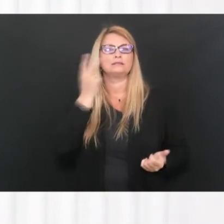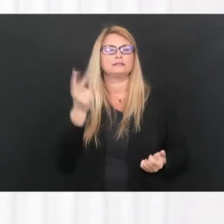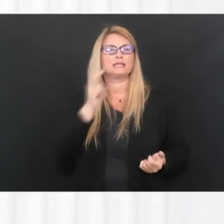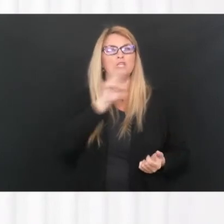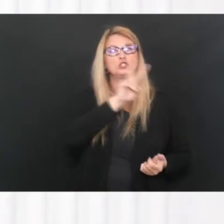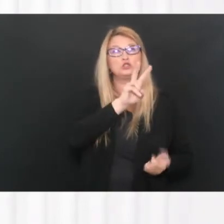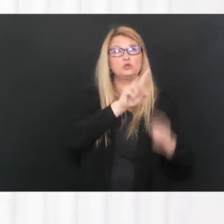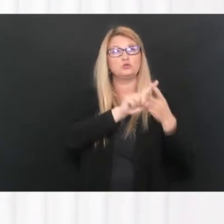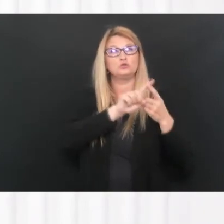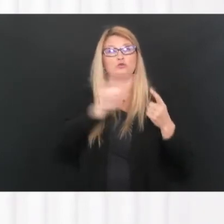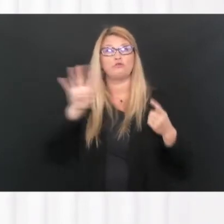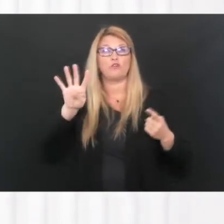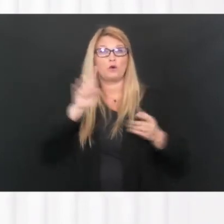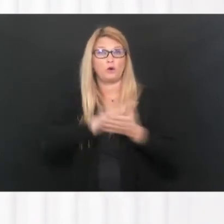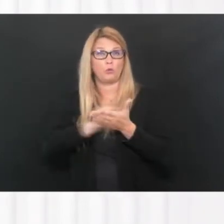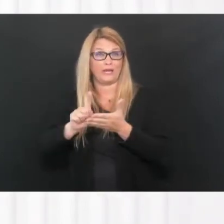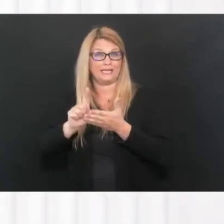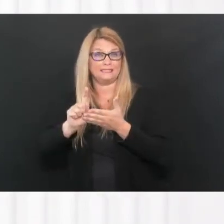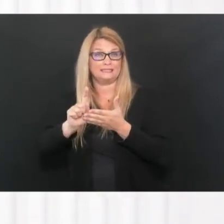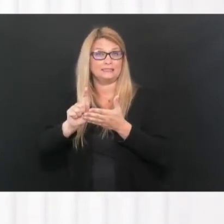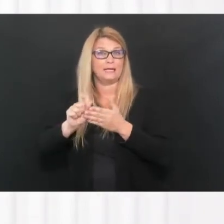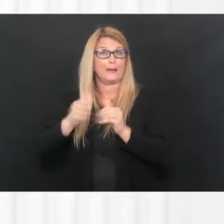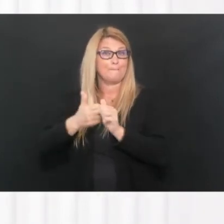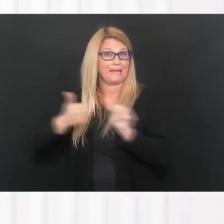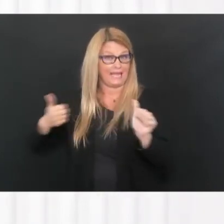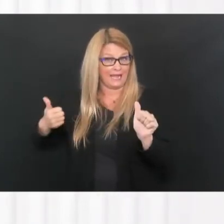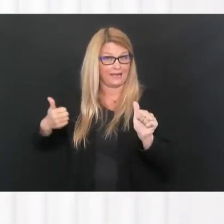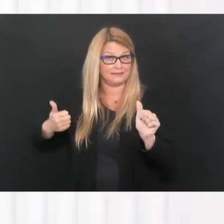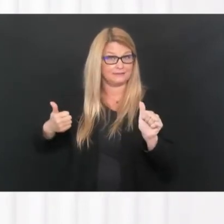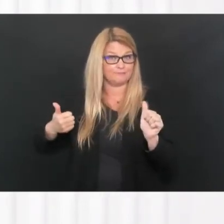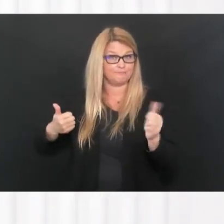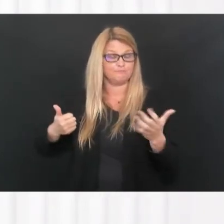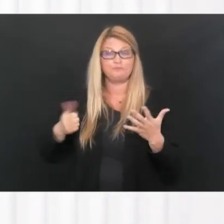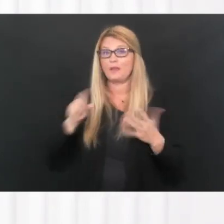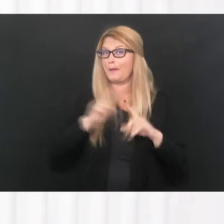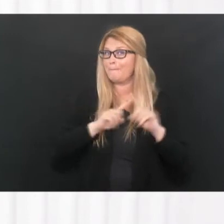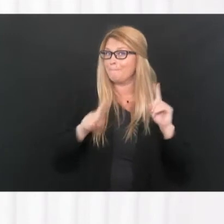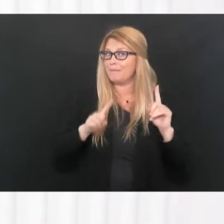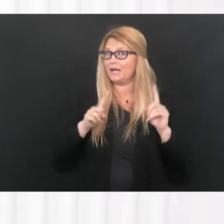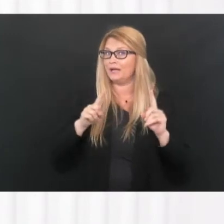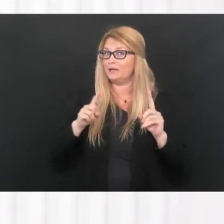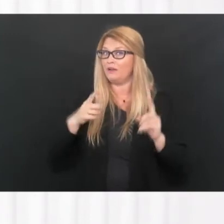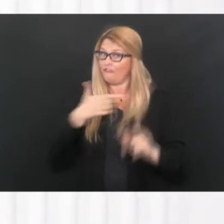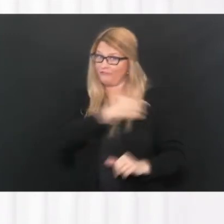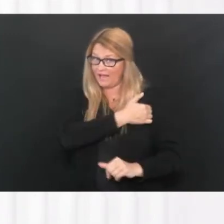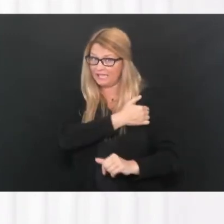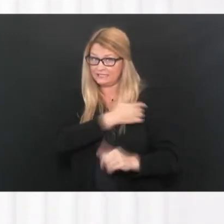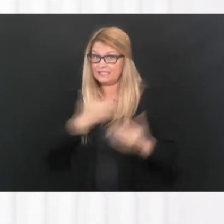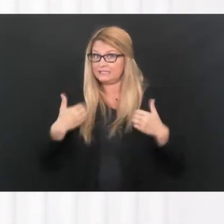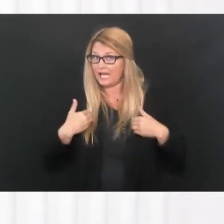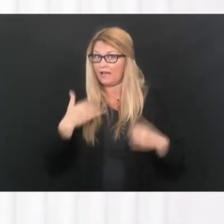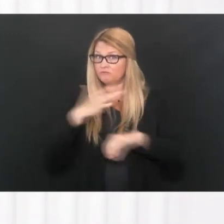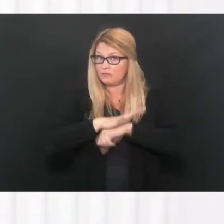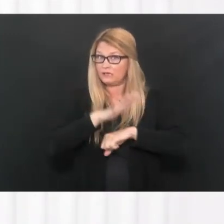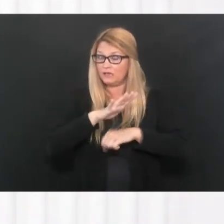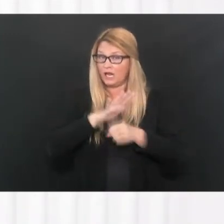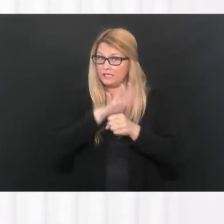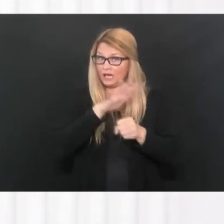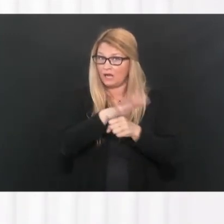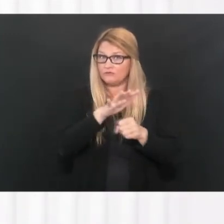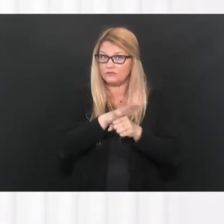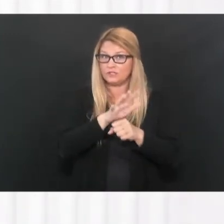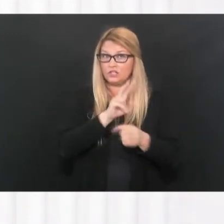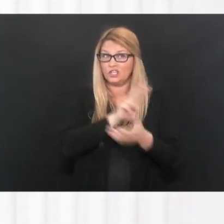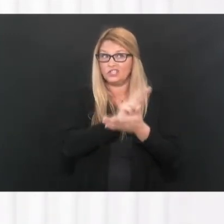4 weeks behind, and we are able to see those things flow. But as it relates to vaccines, we tended to be 2 to 4